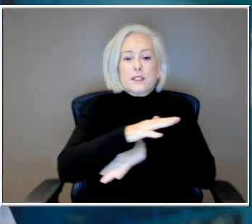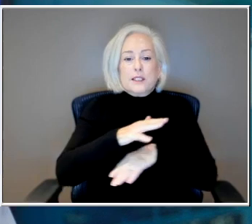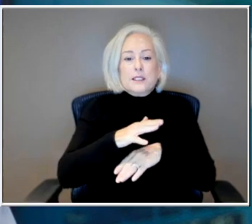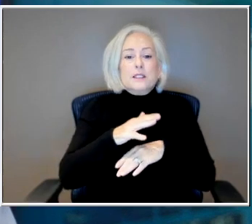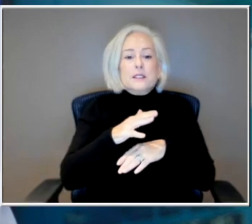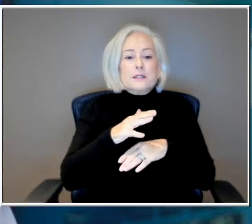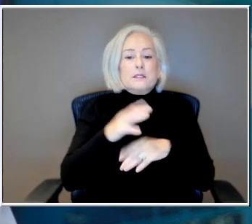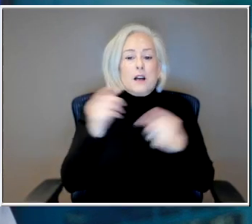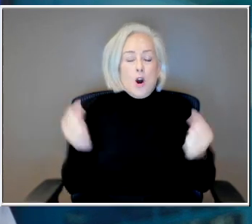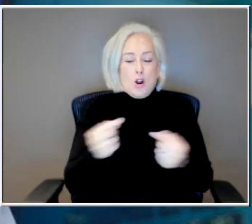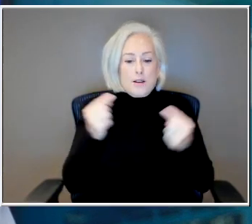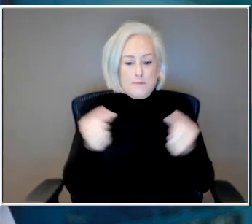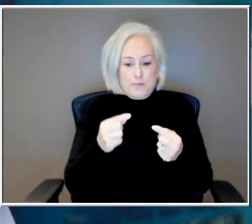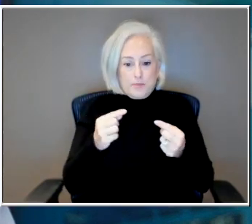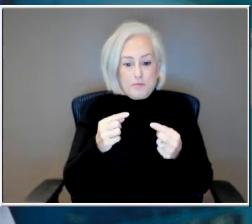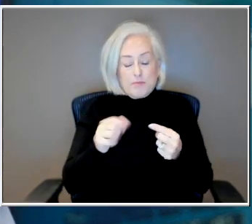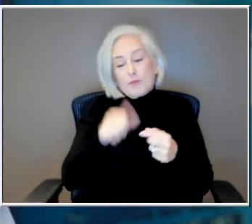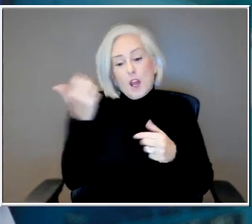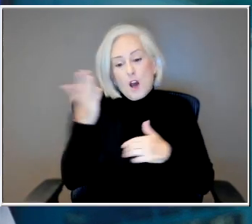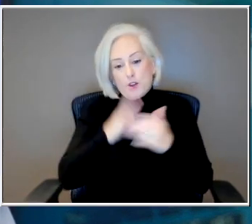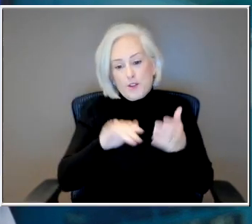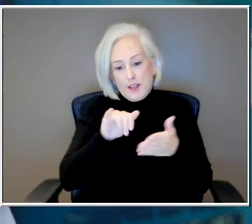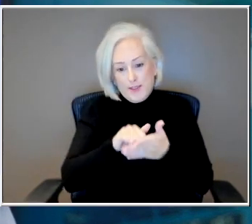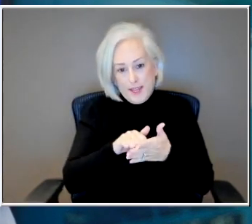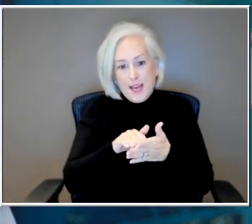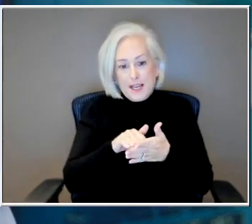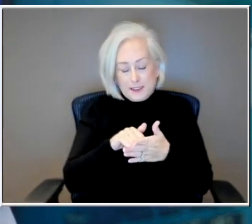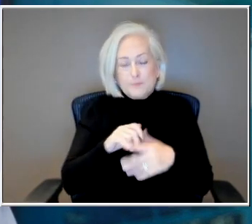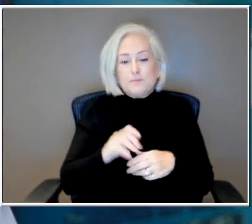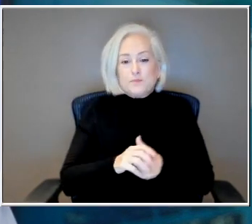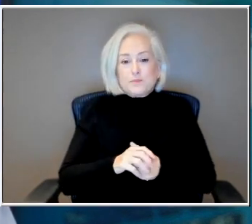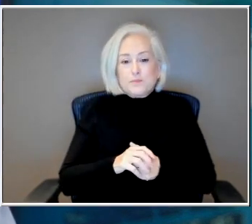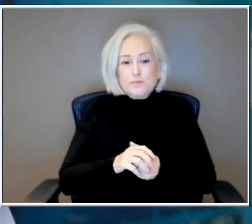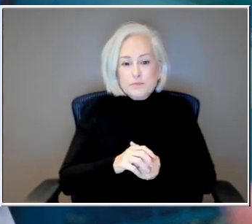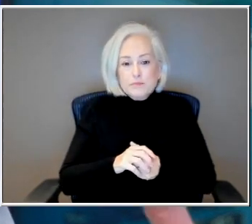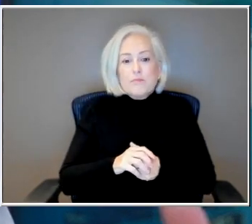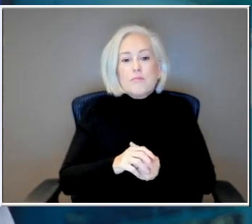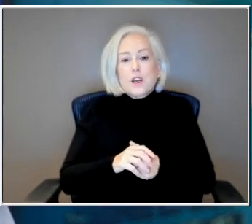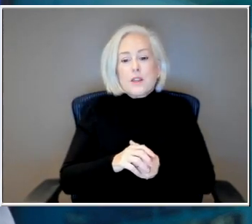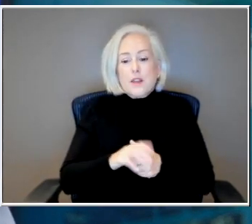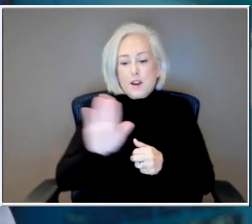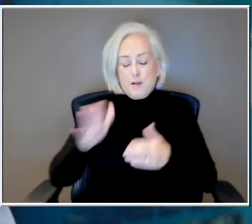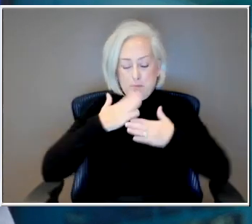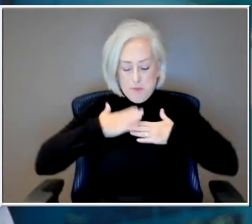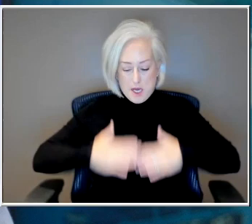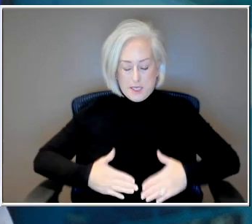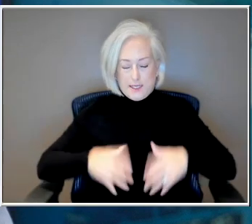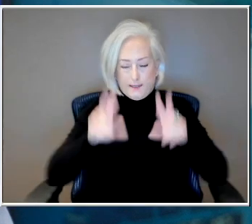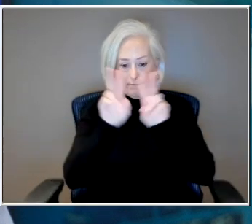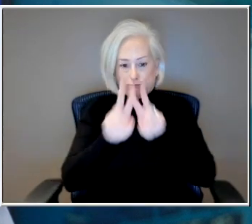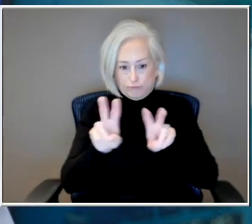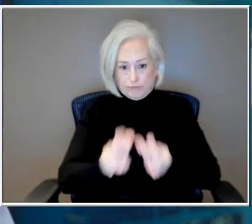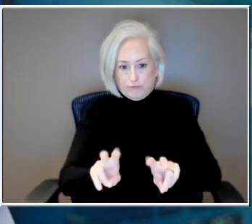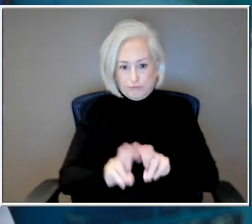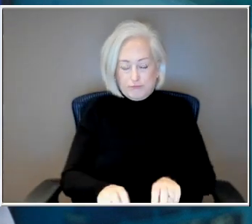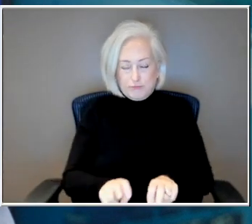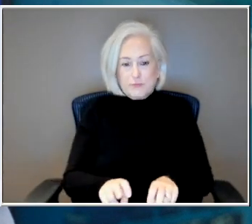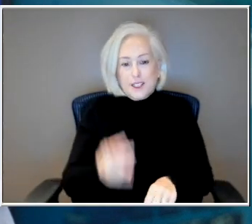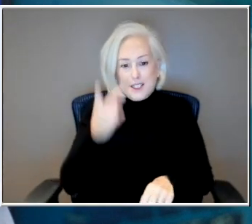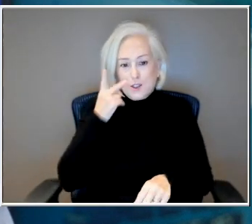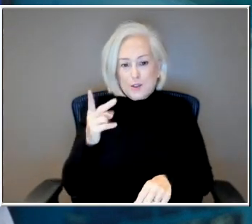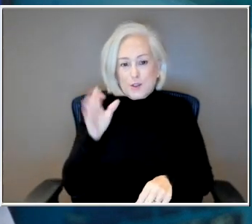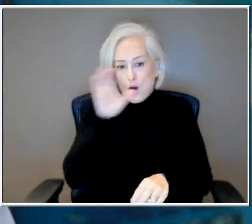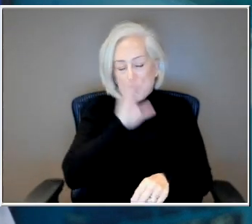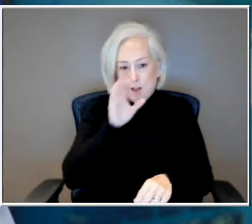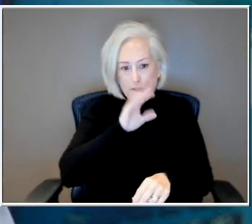And then beyond that, then it talks about anatomy. So when you're looking at the anatomy, you know, you saw in that cartoon earlier that you have to split